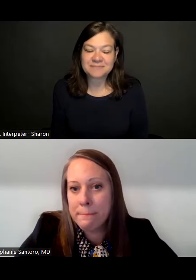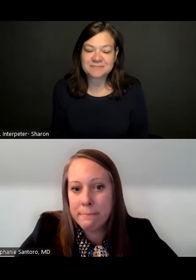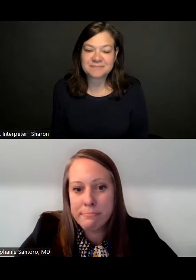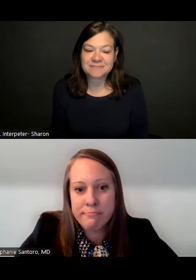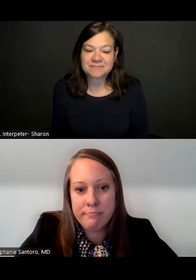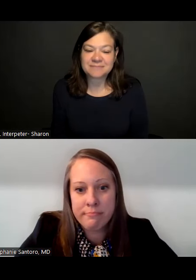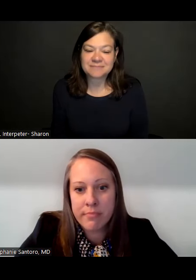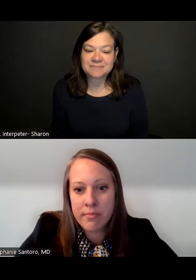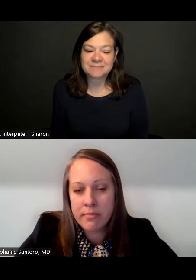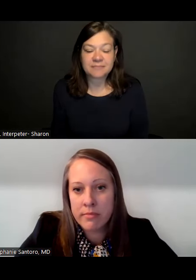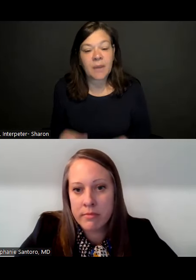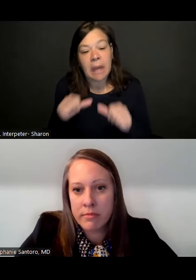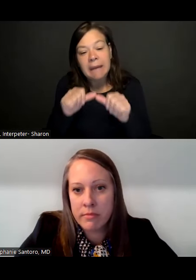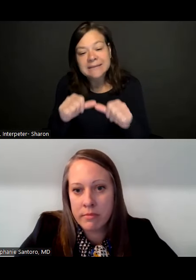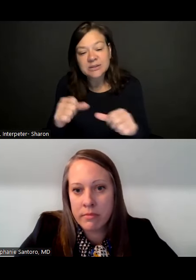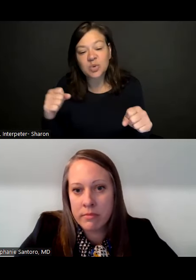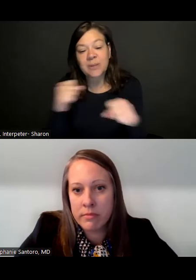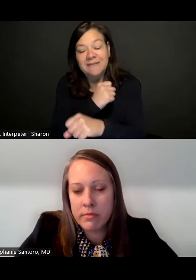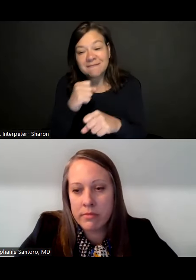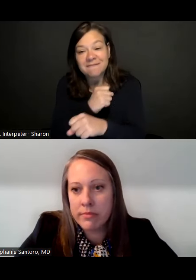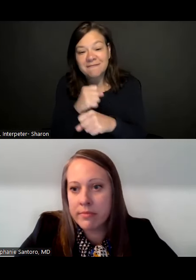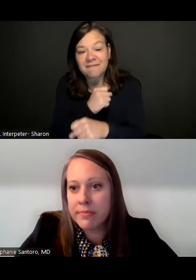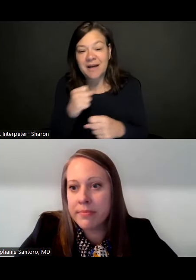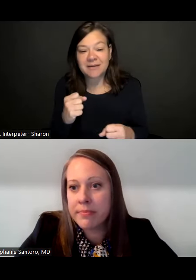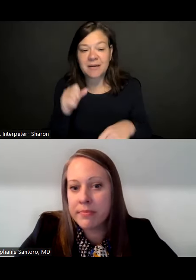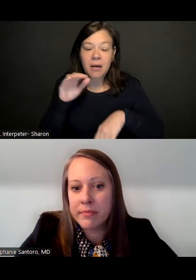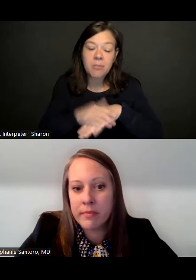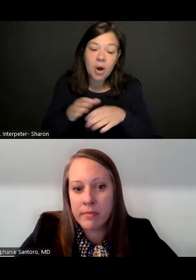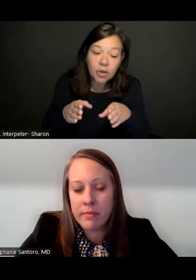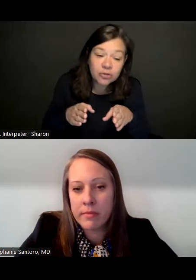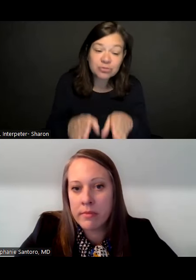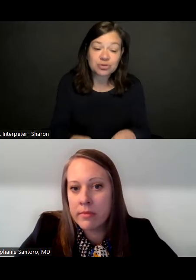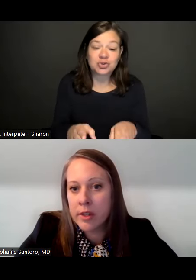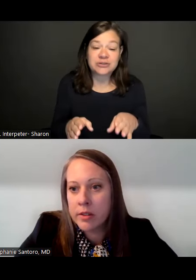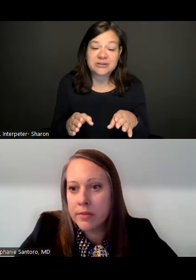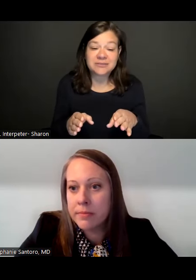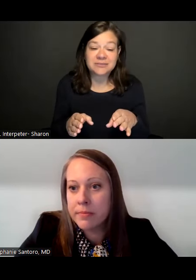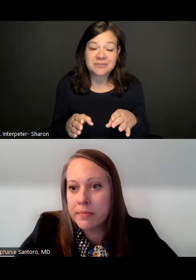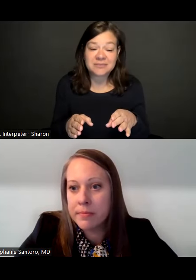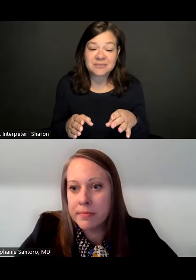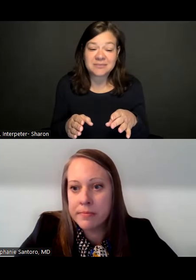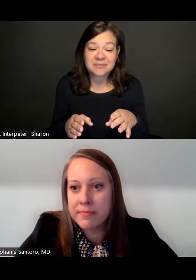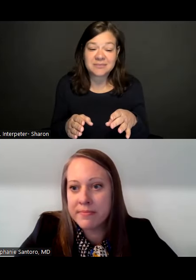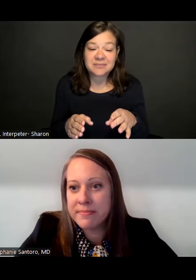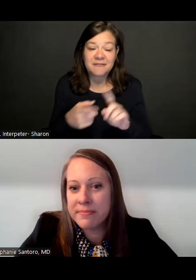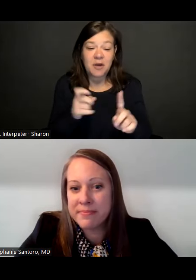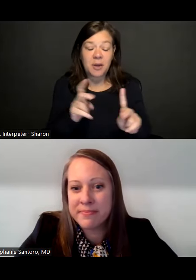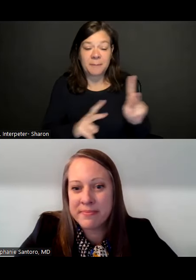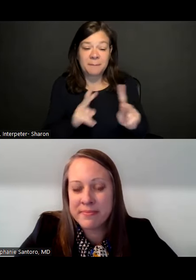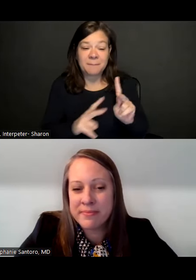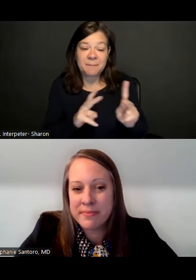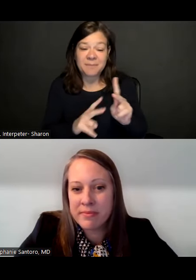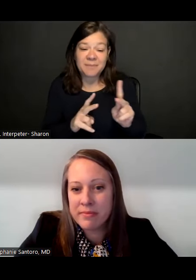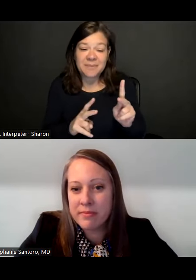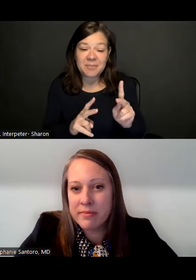I continually fight. It's on the street and from people that even though they may be teasing about